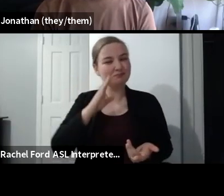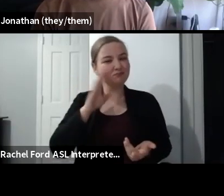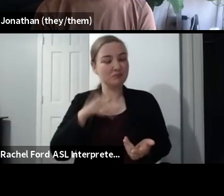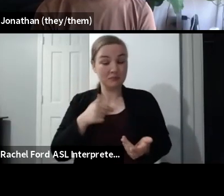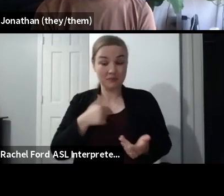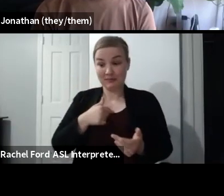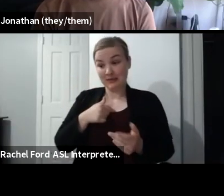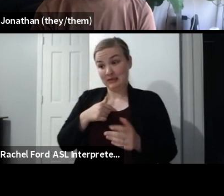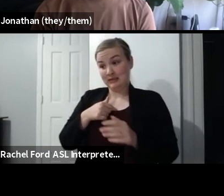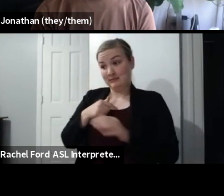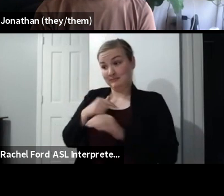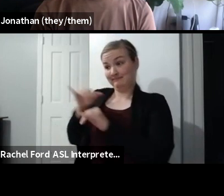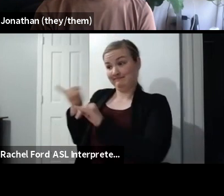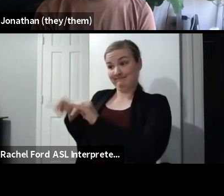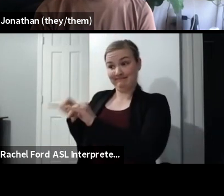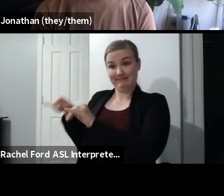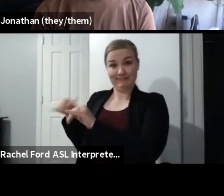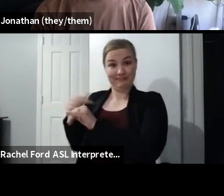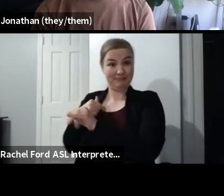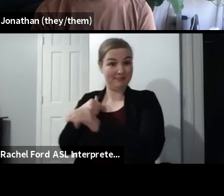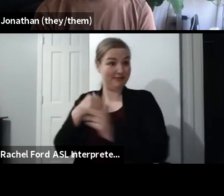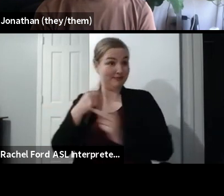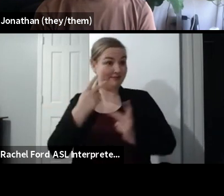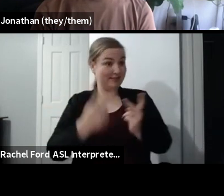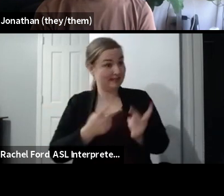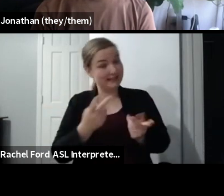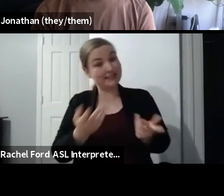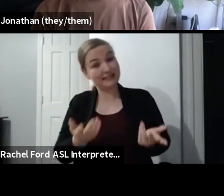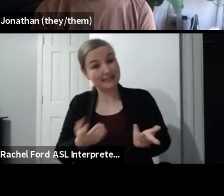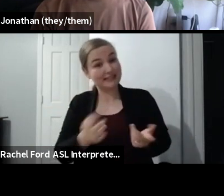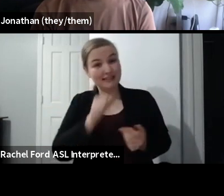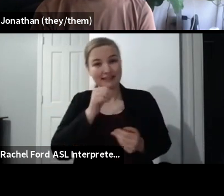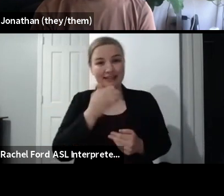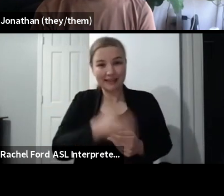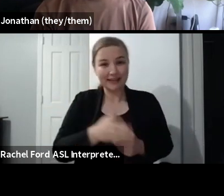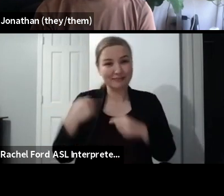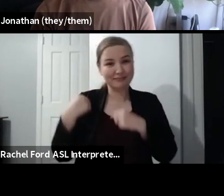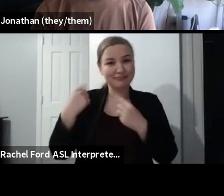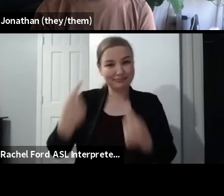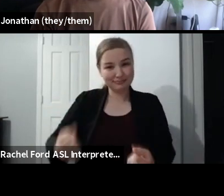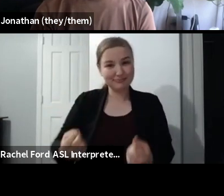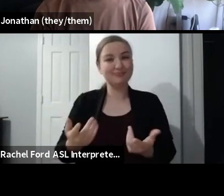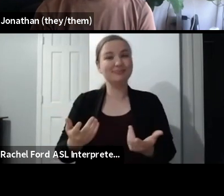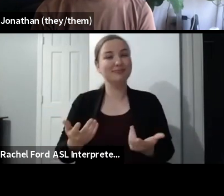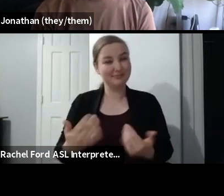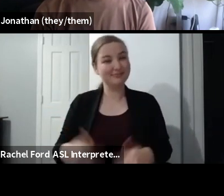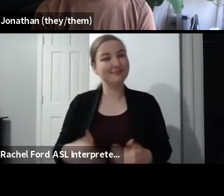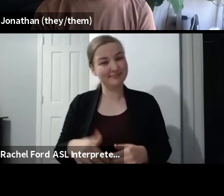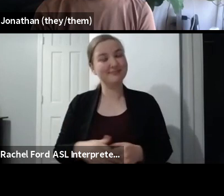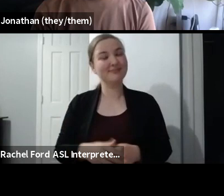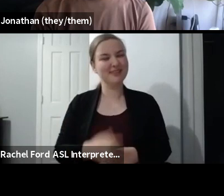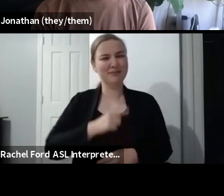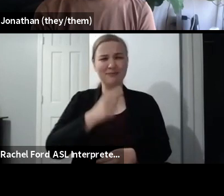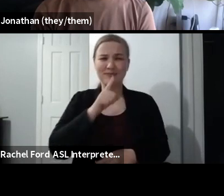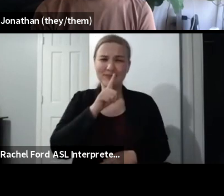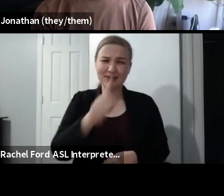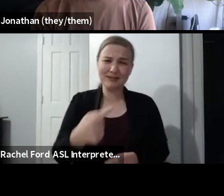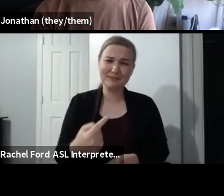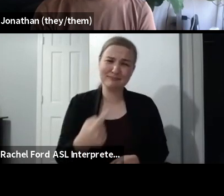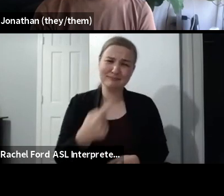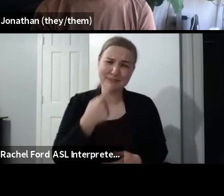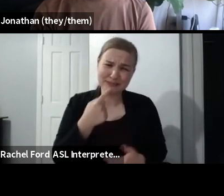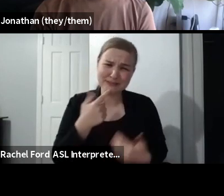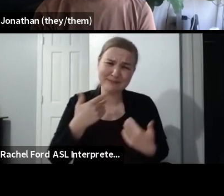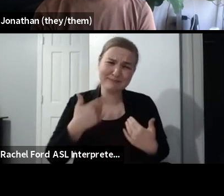away in terms of where I live after that, I what I really miss, which I think is